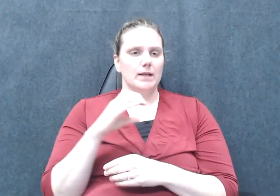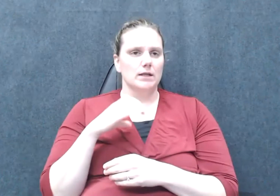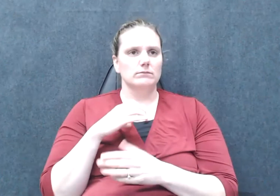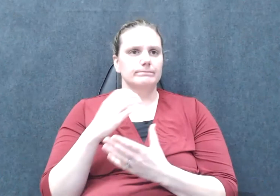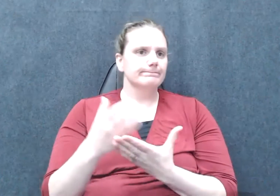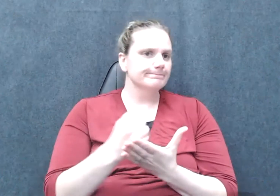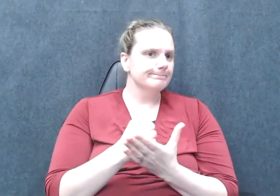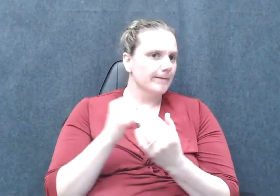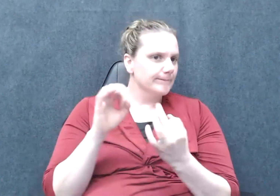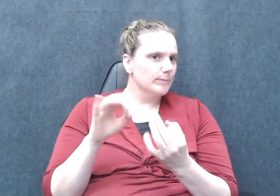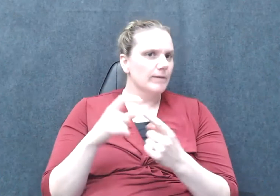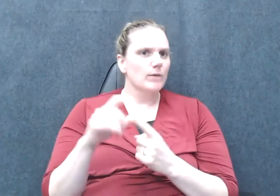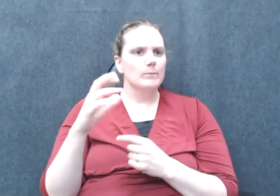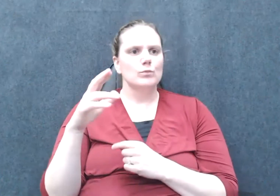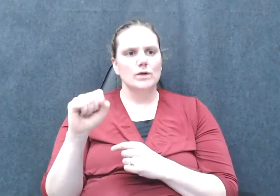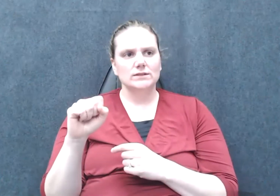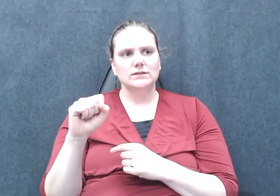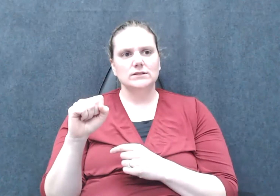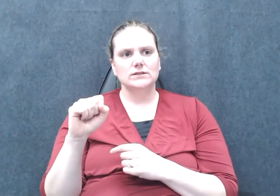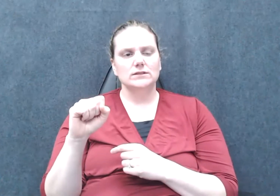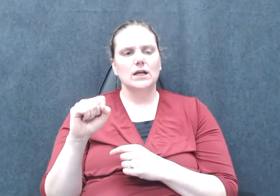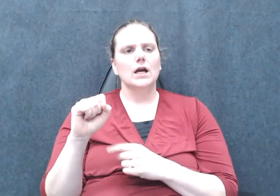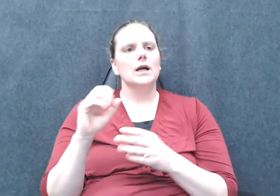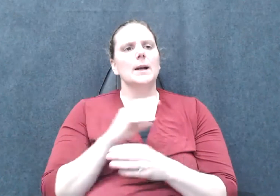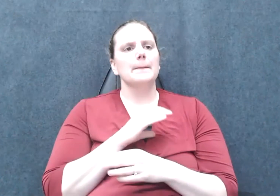feedback from CRIS committee members, as well as